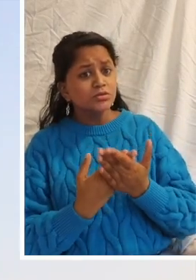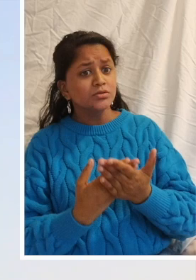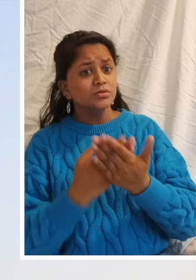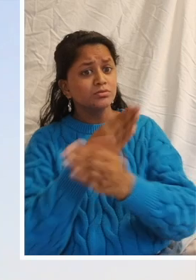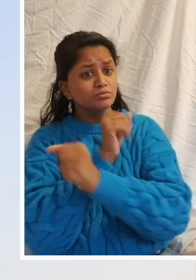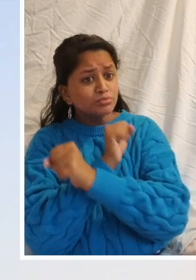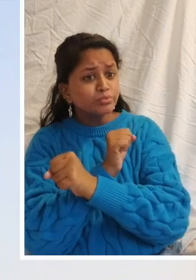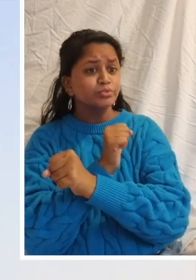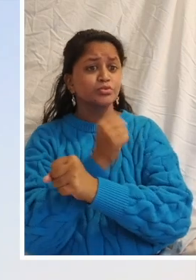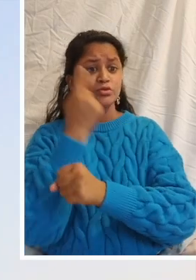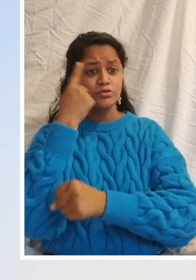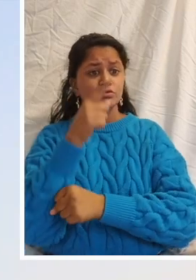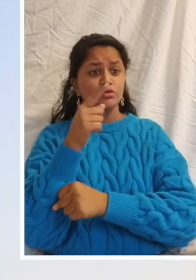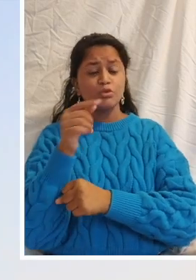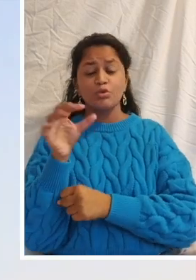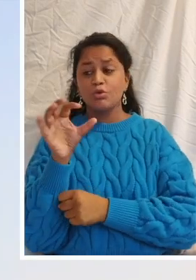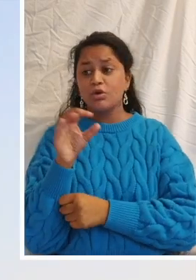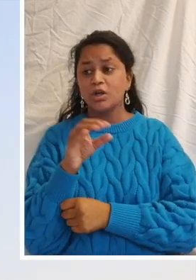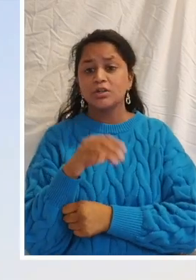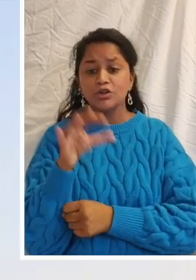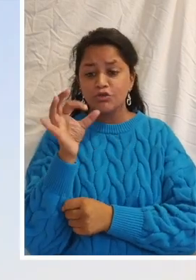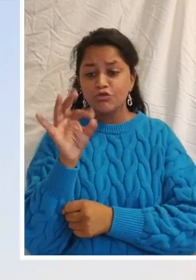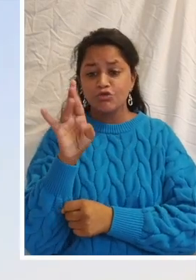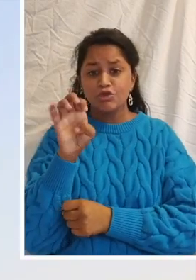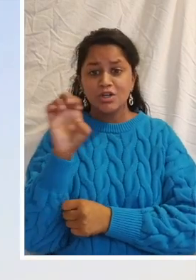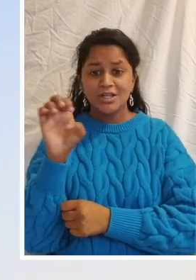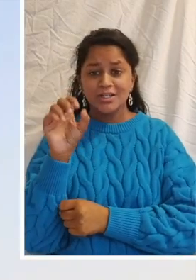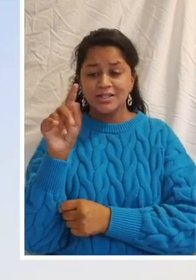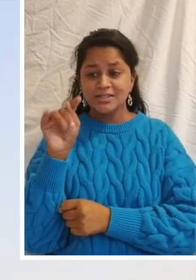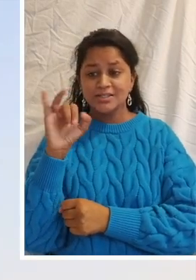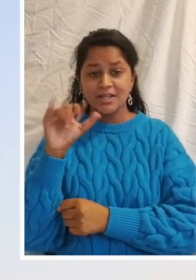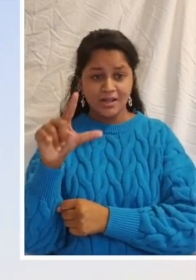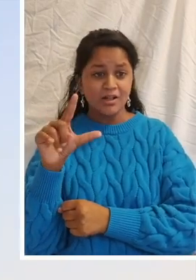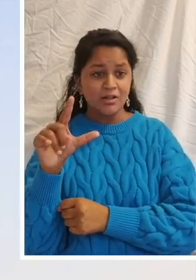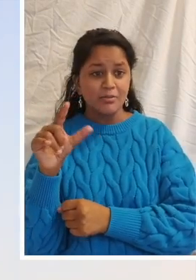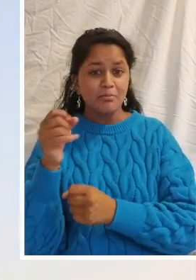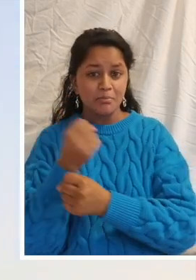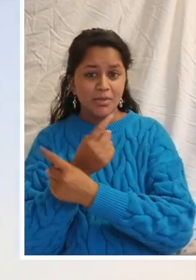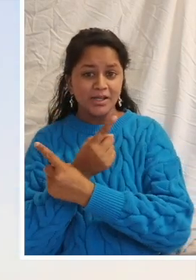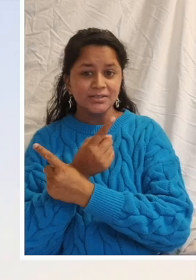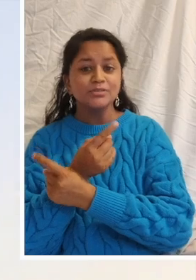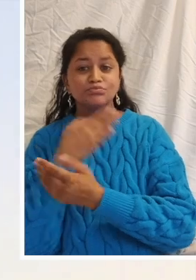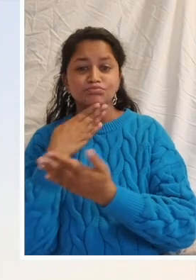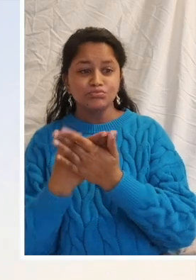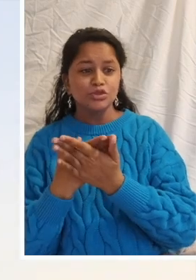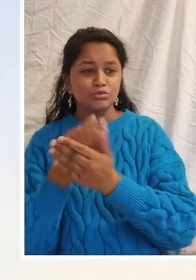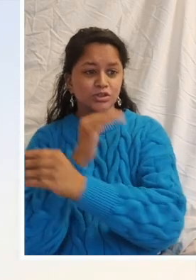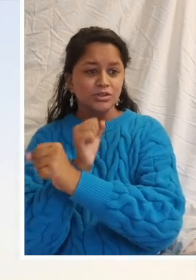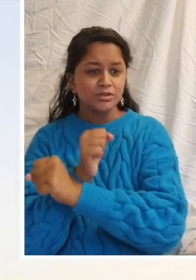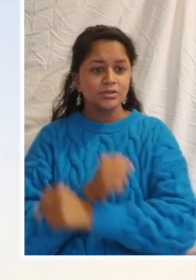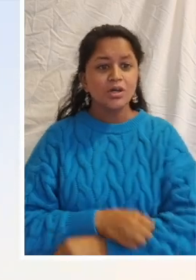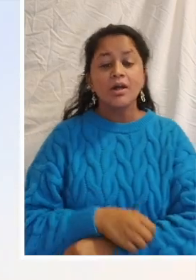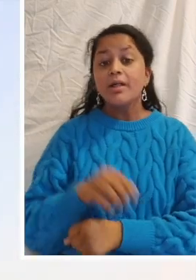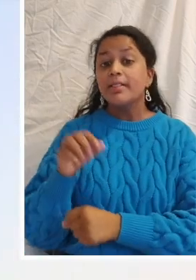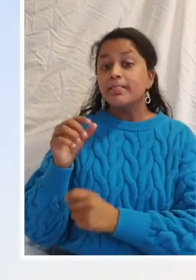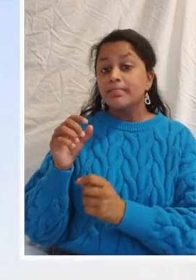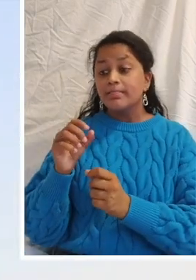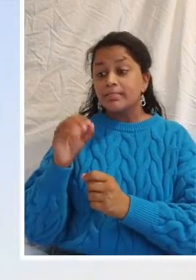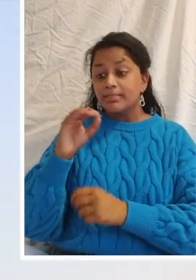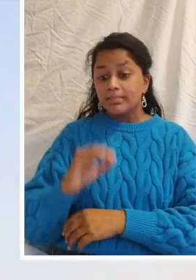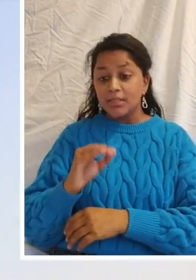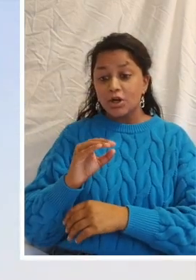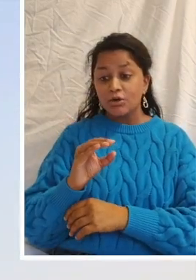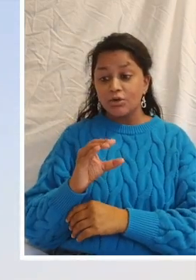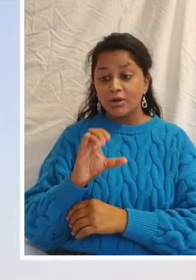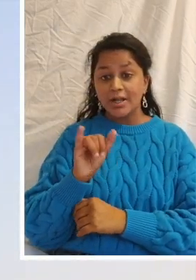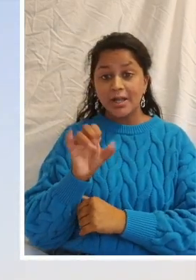been providing apparently been providing quite good homes for our velvety free-tailed bats. In Little Cayman,